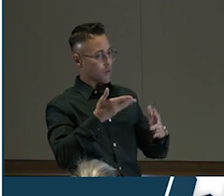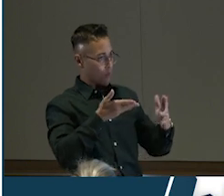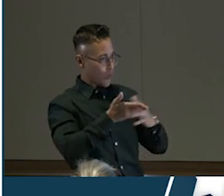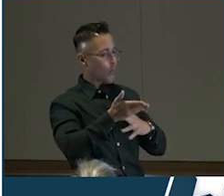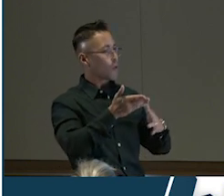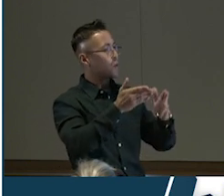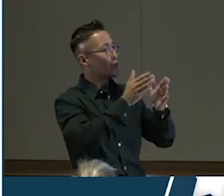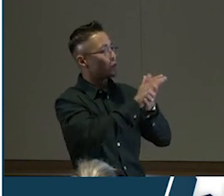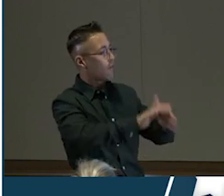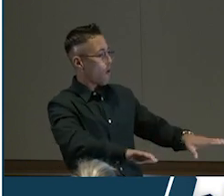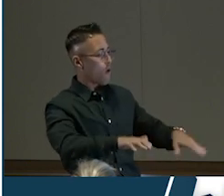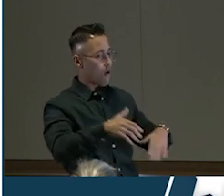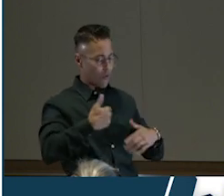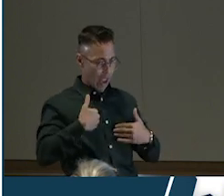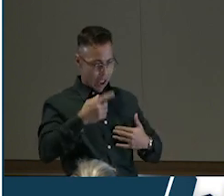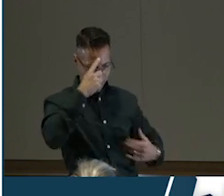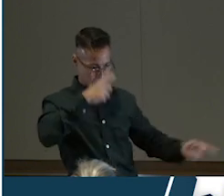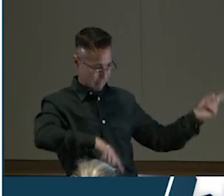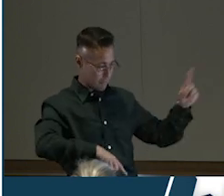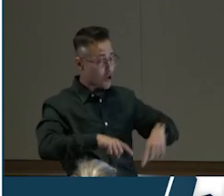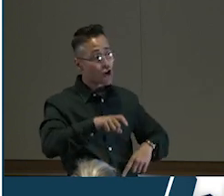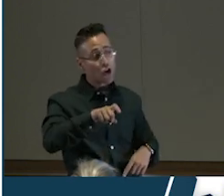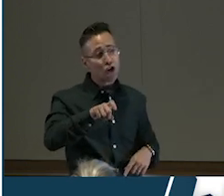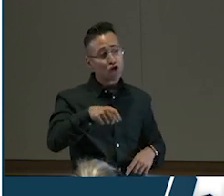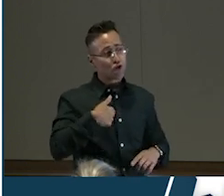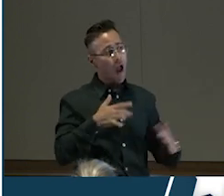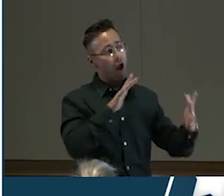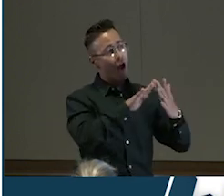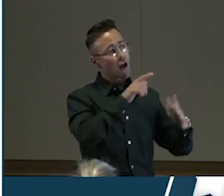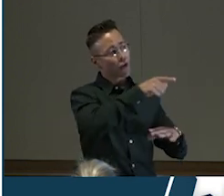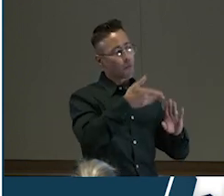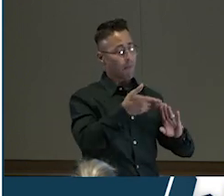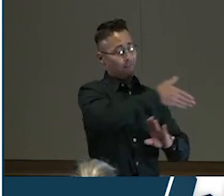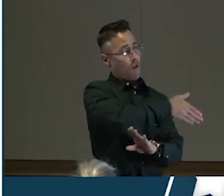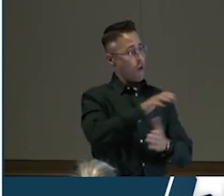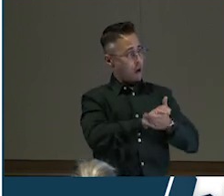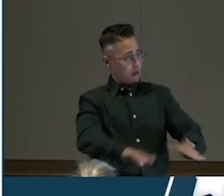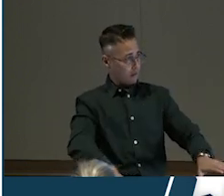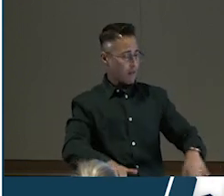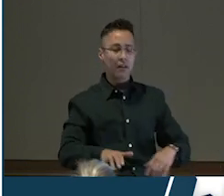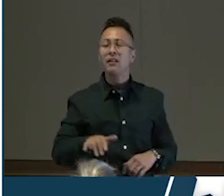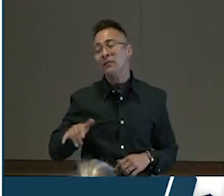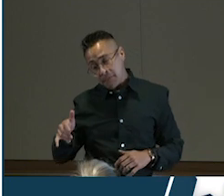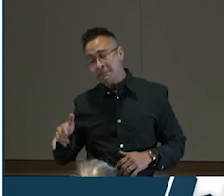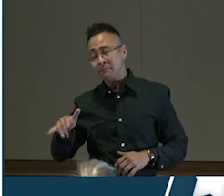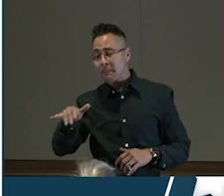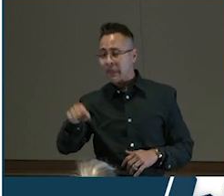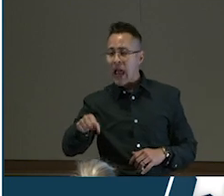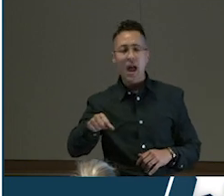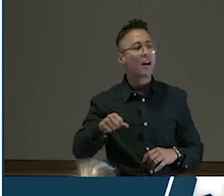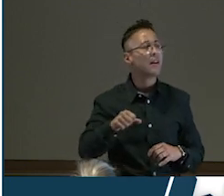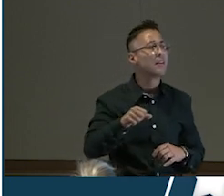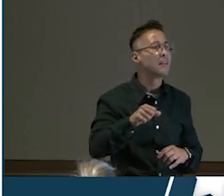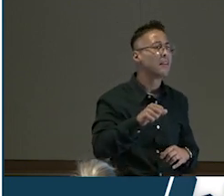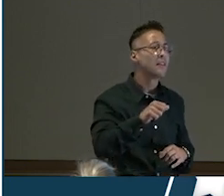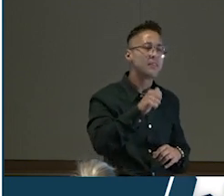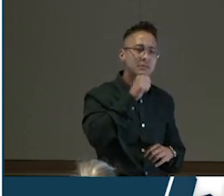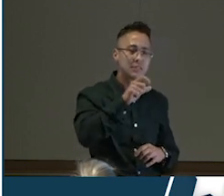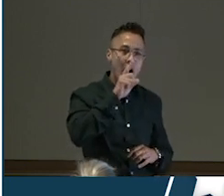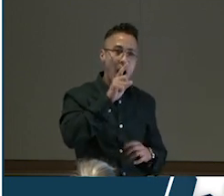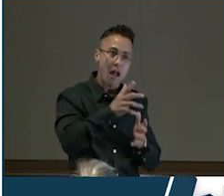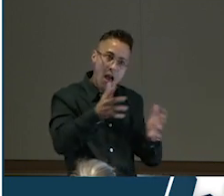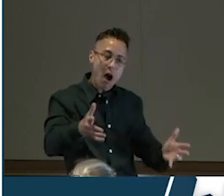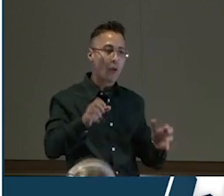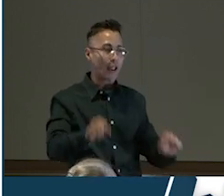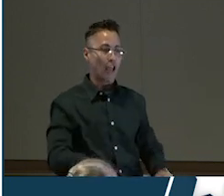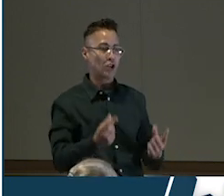the settlement, should I contact you before that happens? Yes, I mean, there's not a million things that can be done, but the first